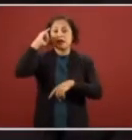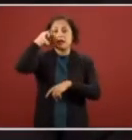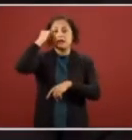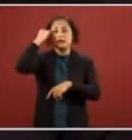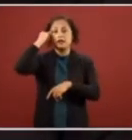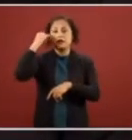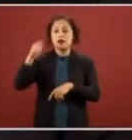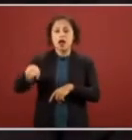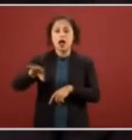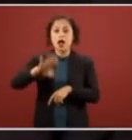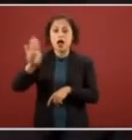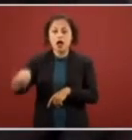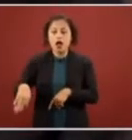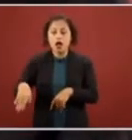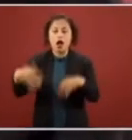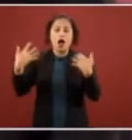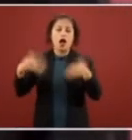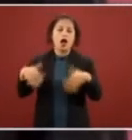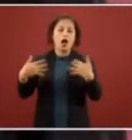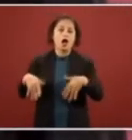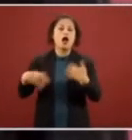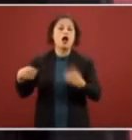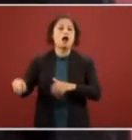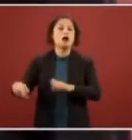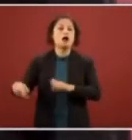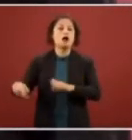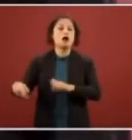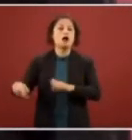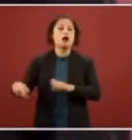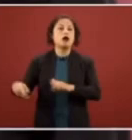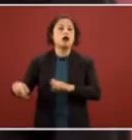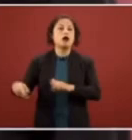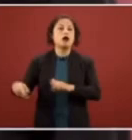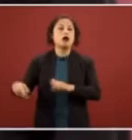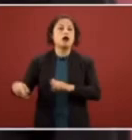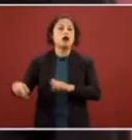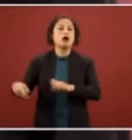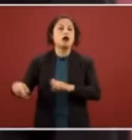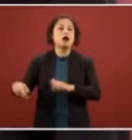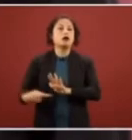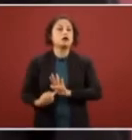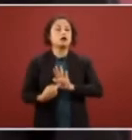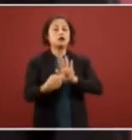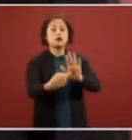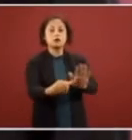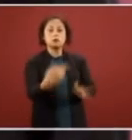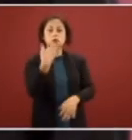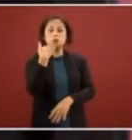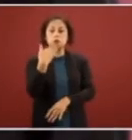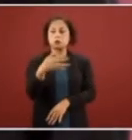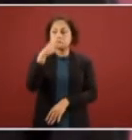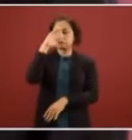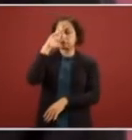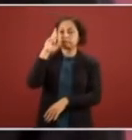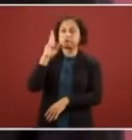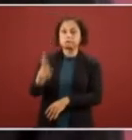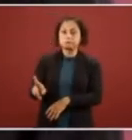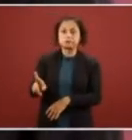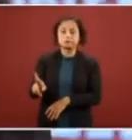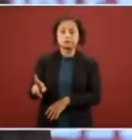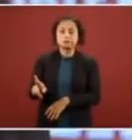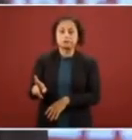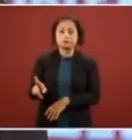Incluso hasta se les utilizaba. They even utilized them.